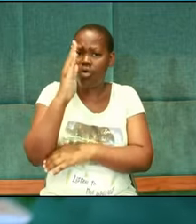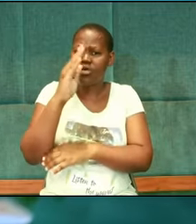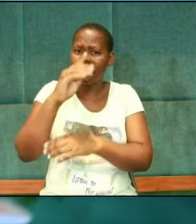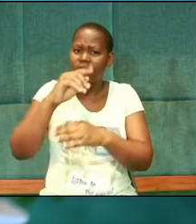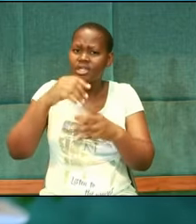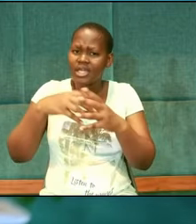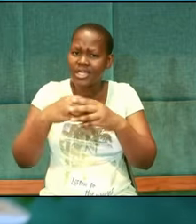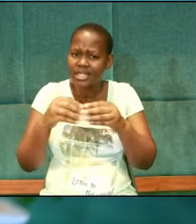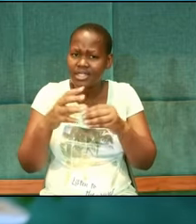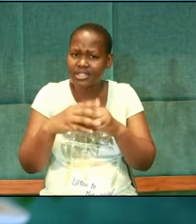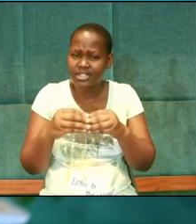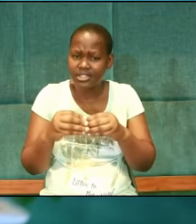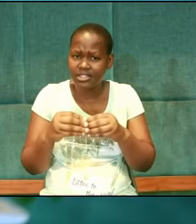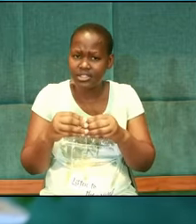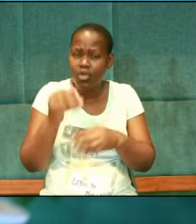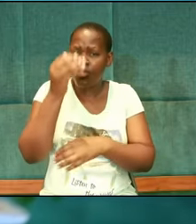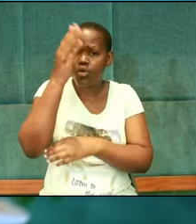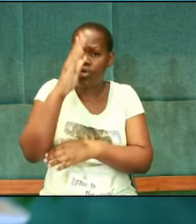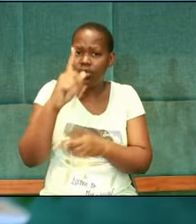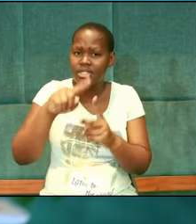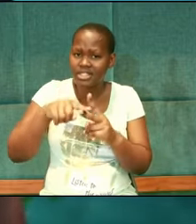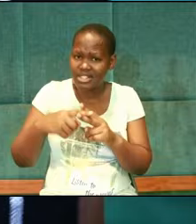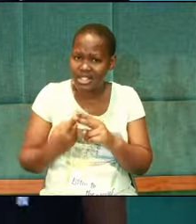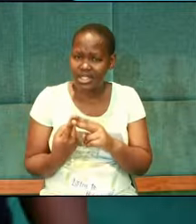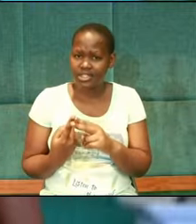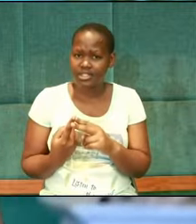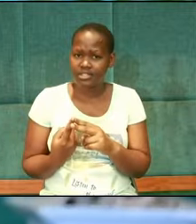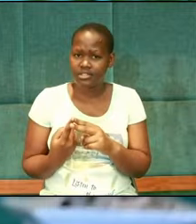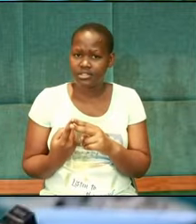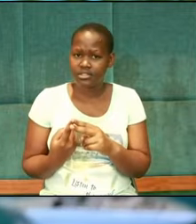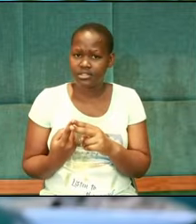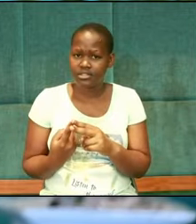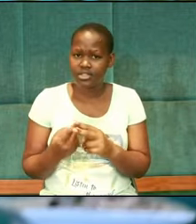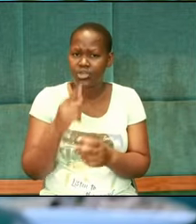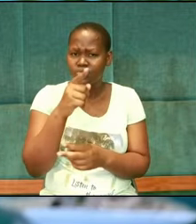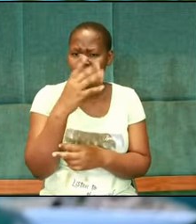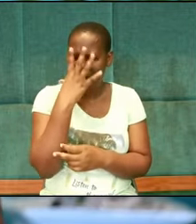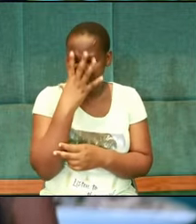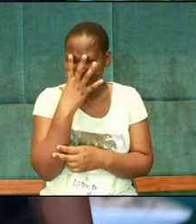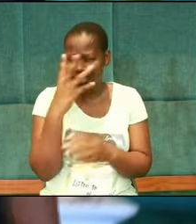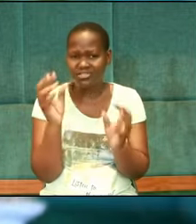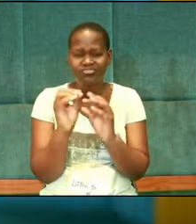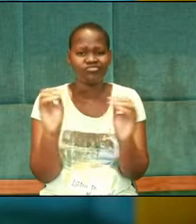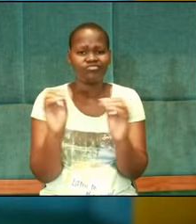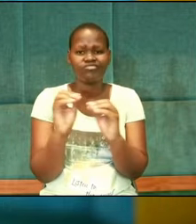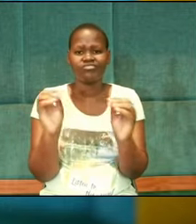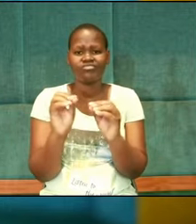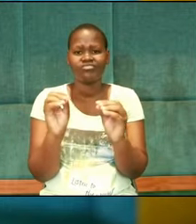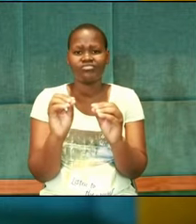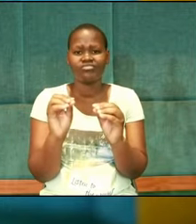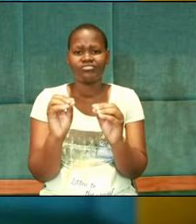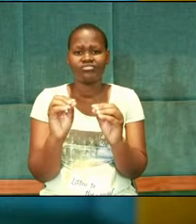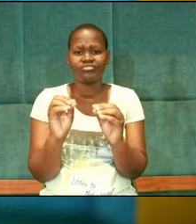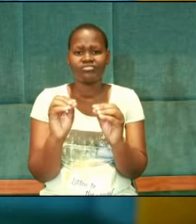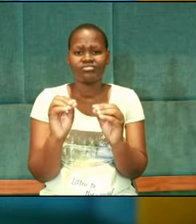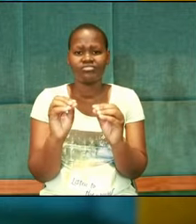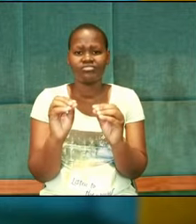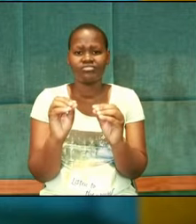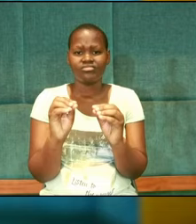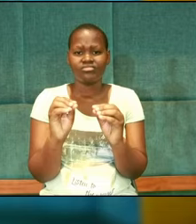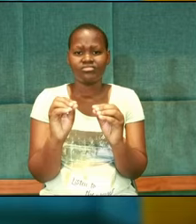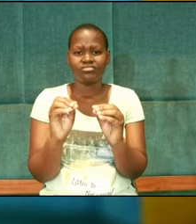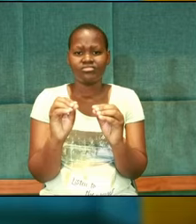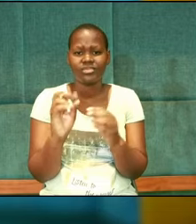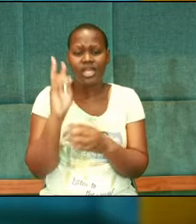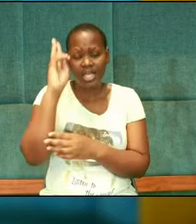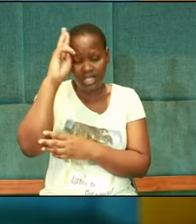God initiated it as well. Don't be embarrassed that I don't cheat. And the